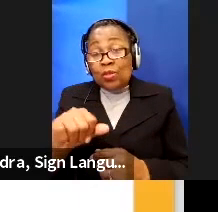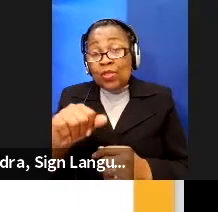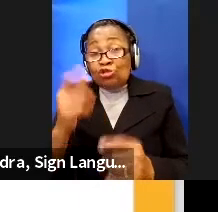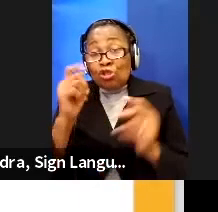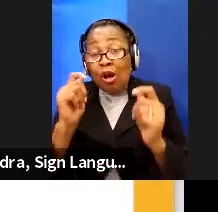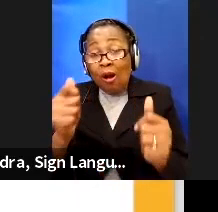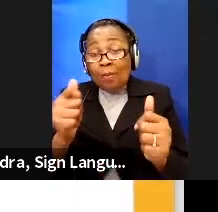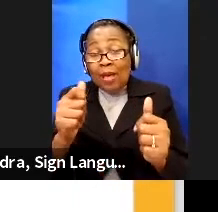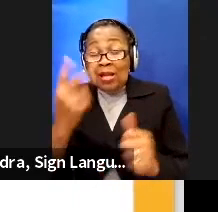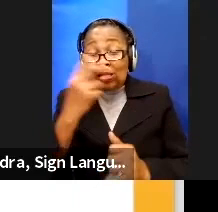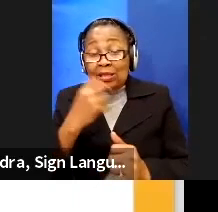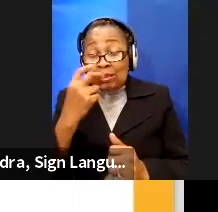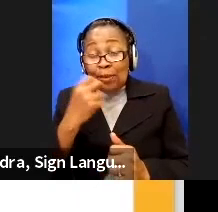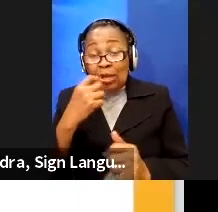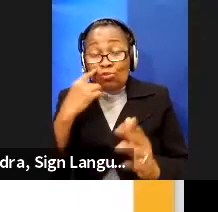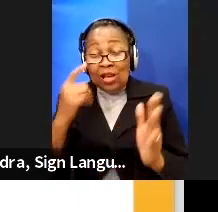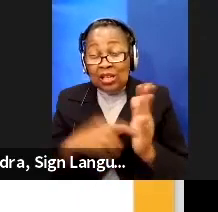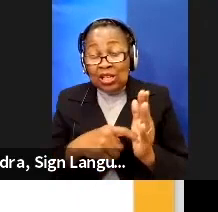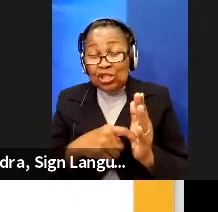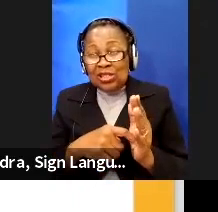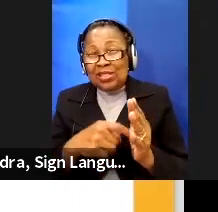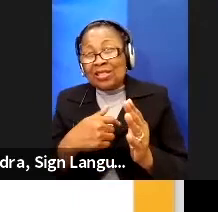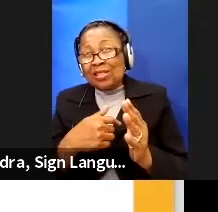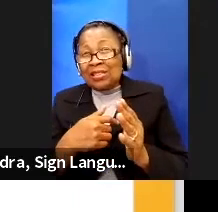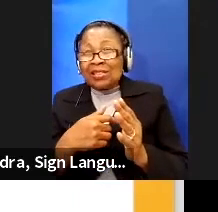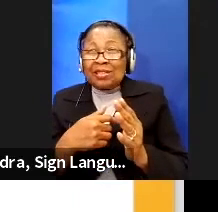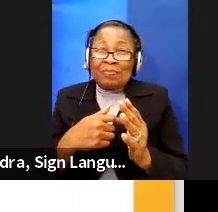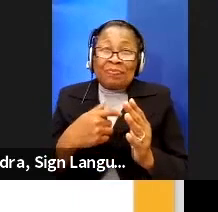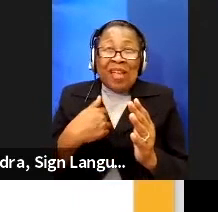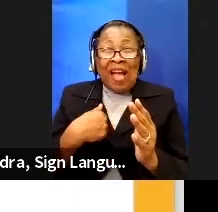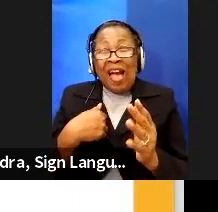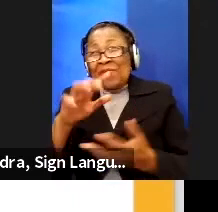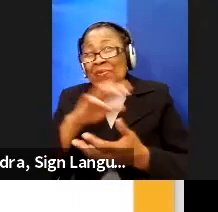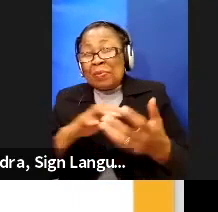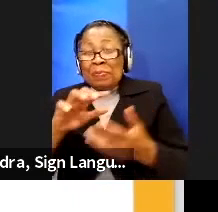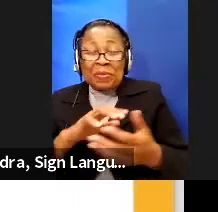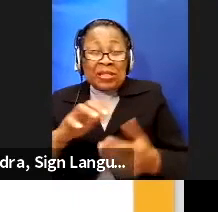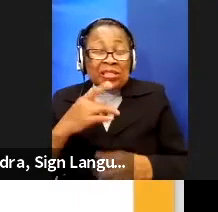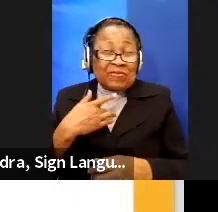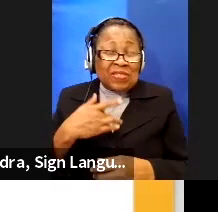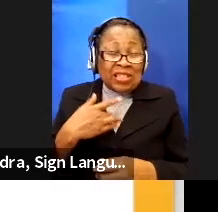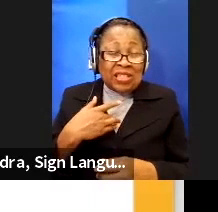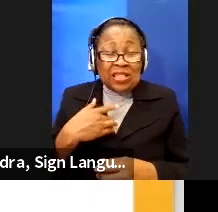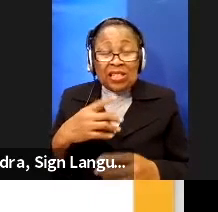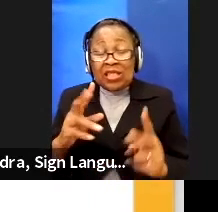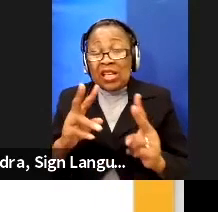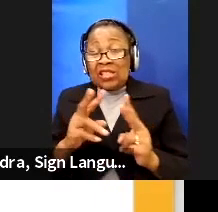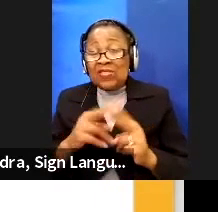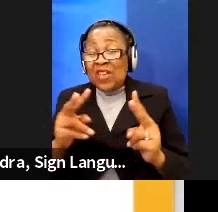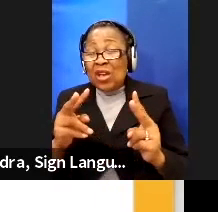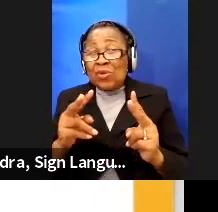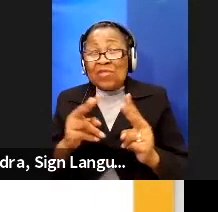recognition. I have mixed feelings about automatic speech recognition. It is very susceptible to